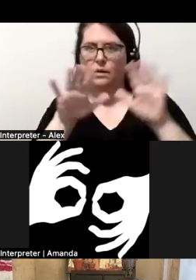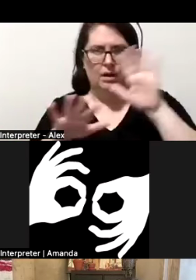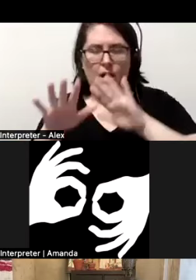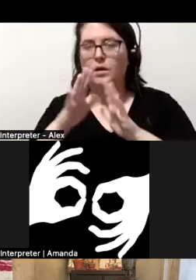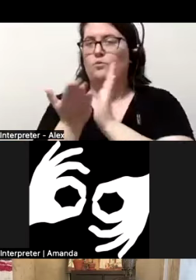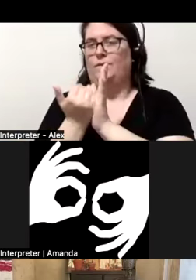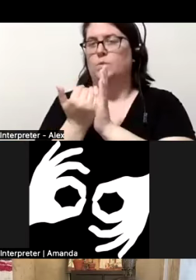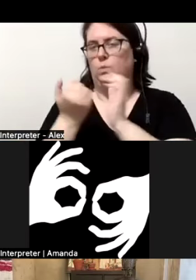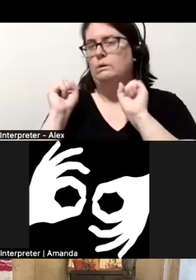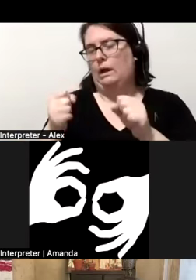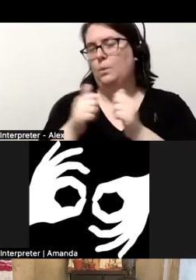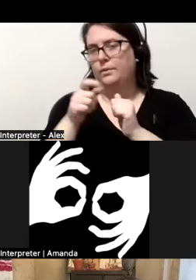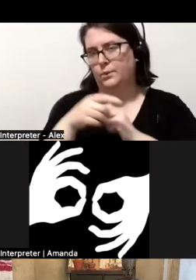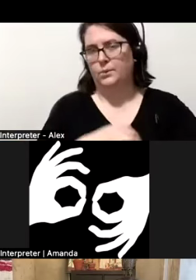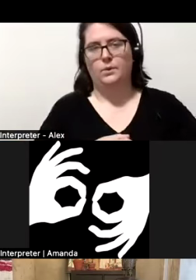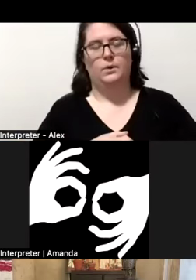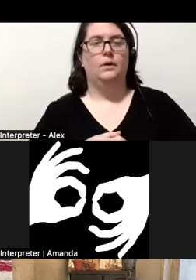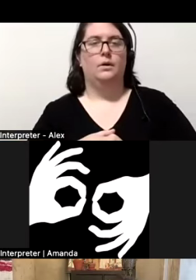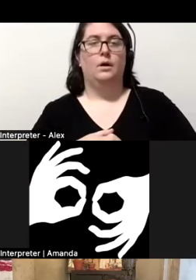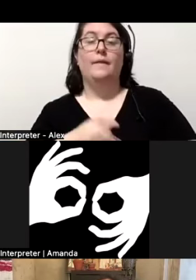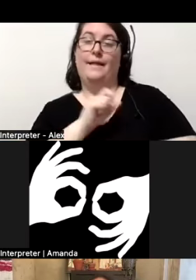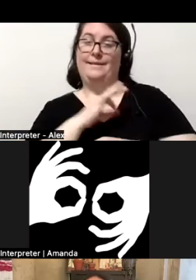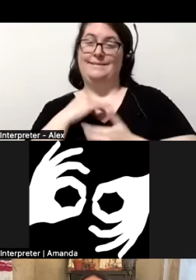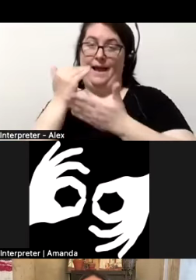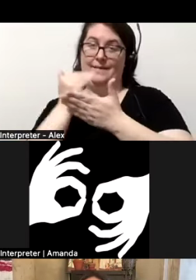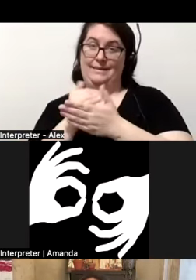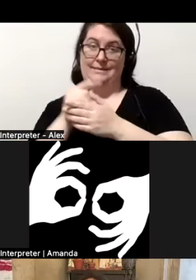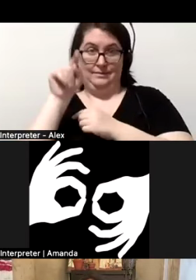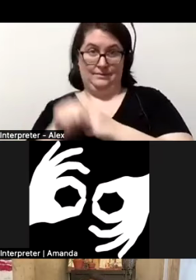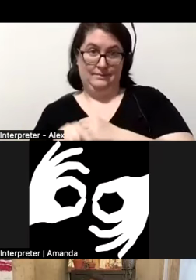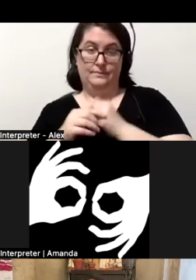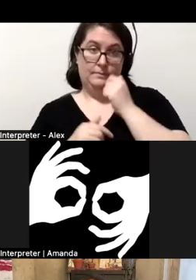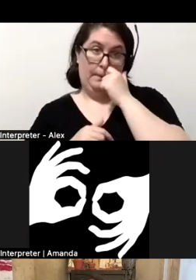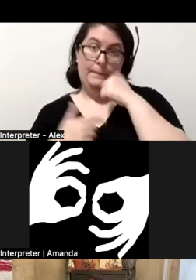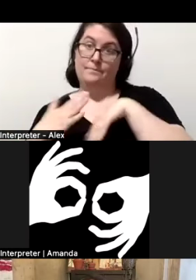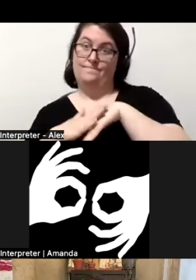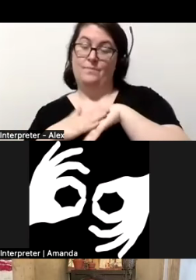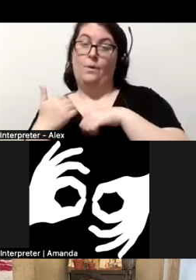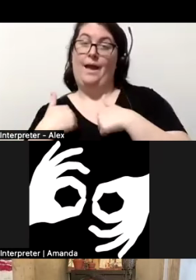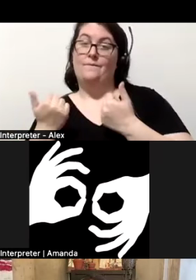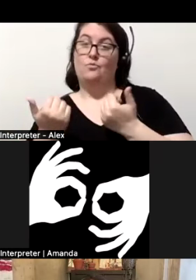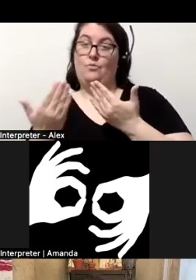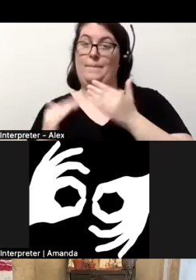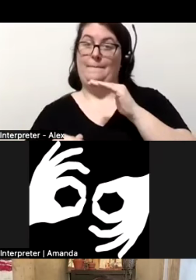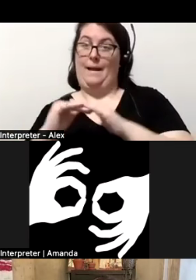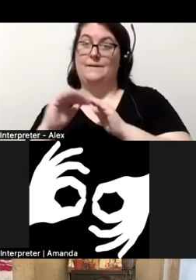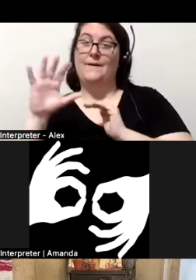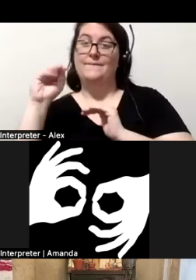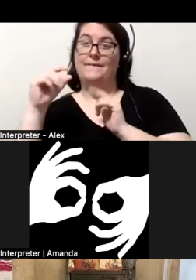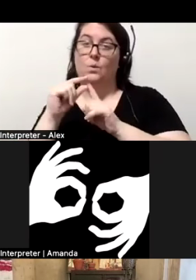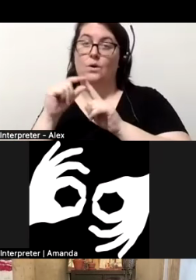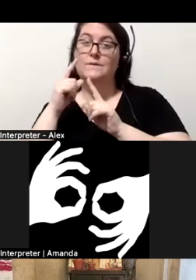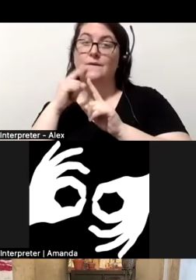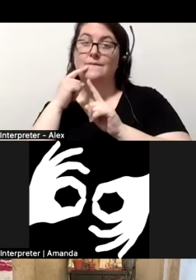you. And then the staff list, I just want to note, we have a recommended maximum of 50 words for key roles